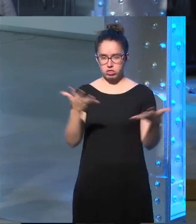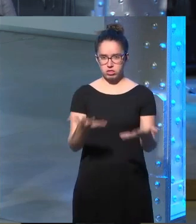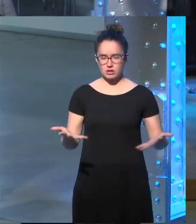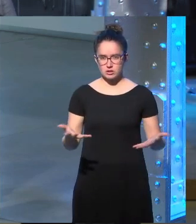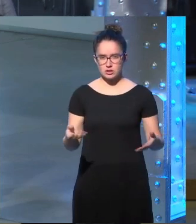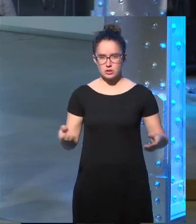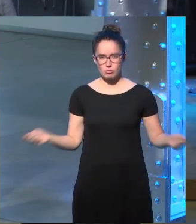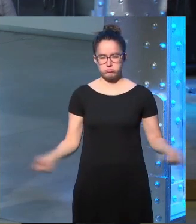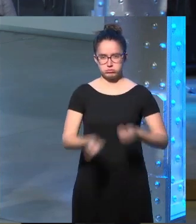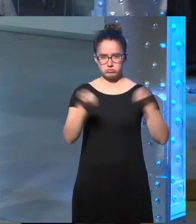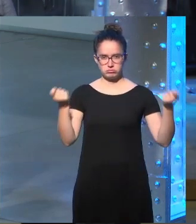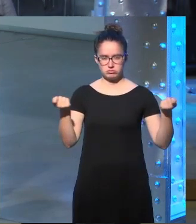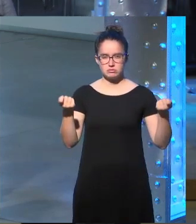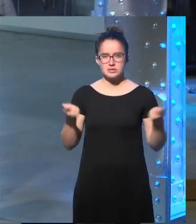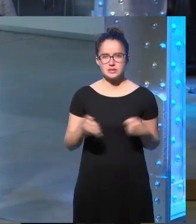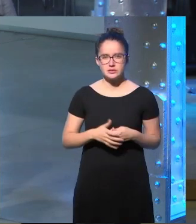this part.